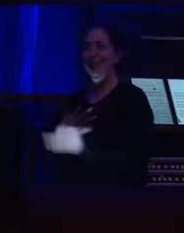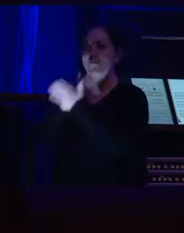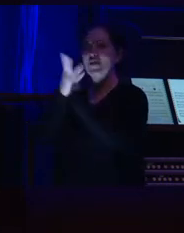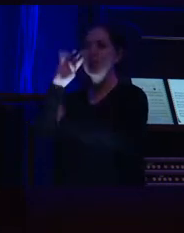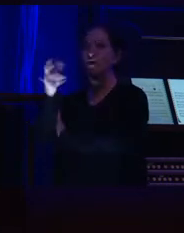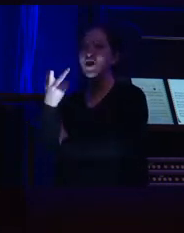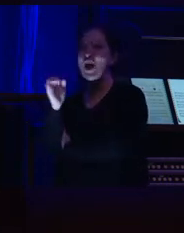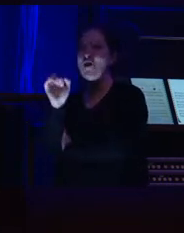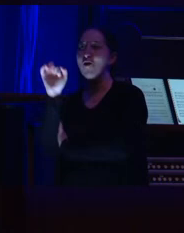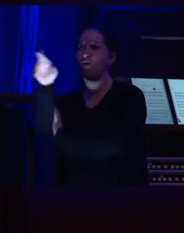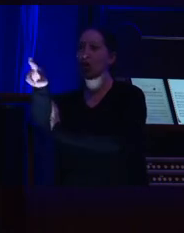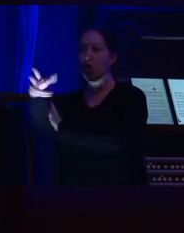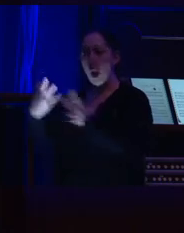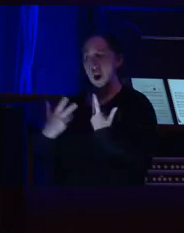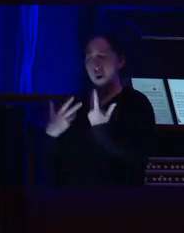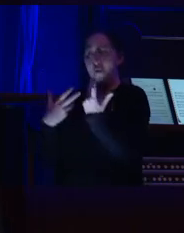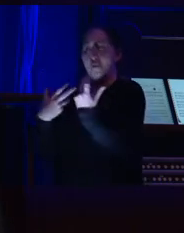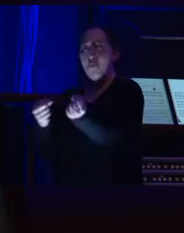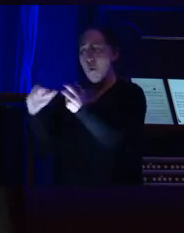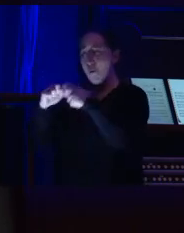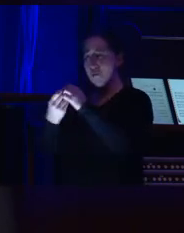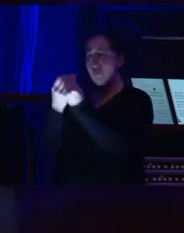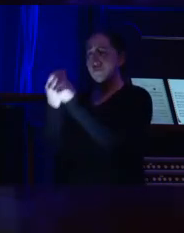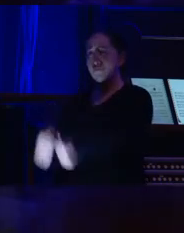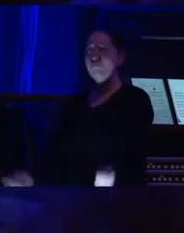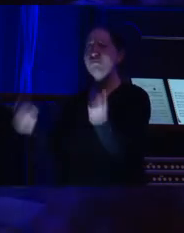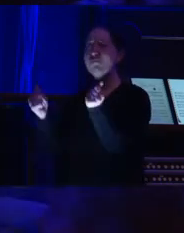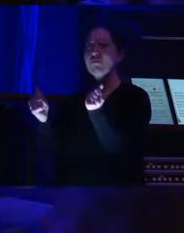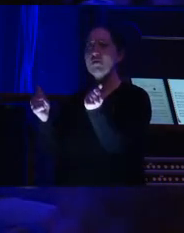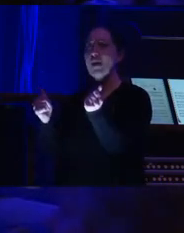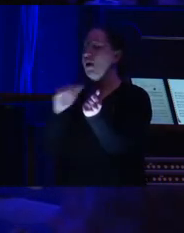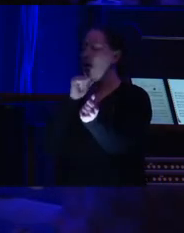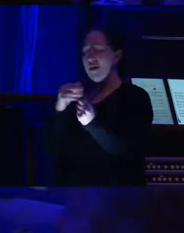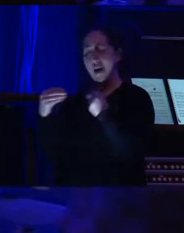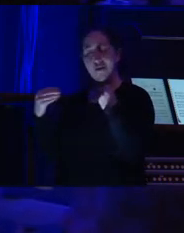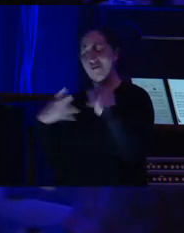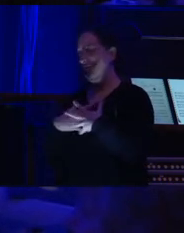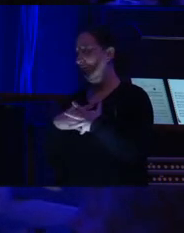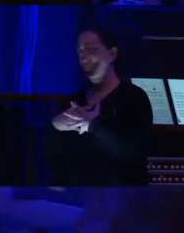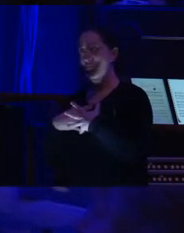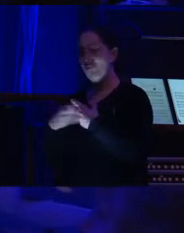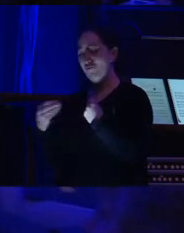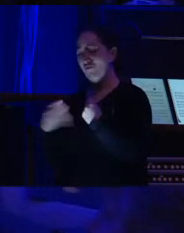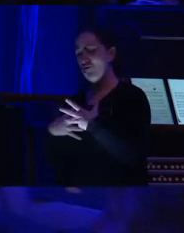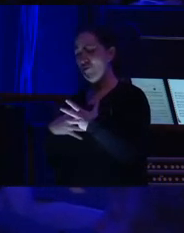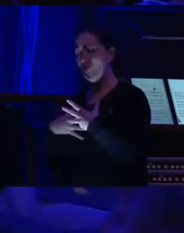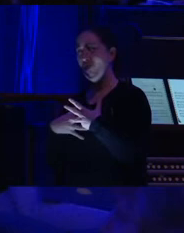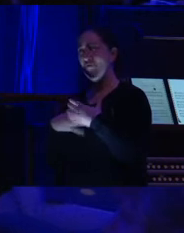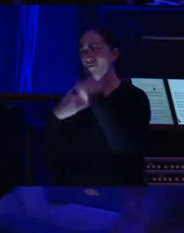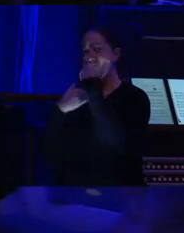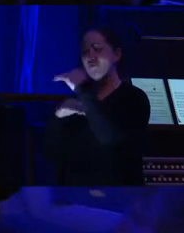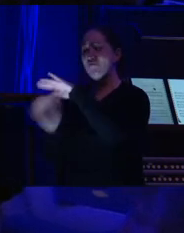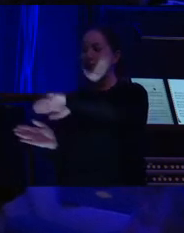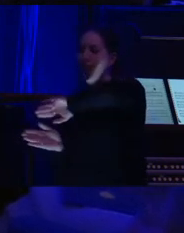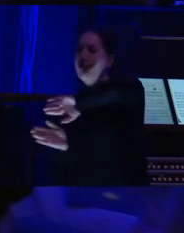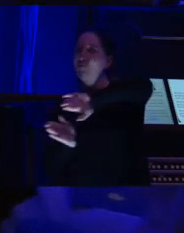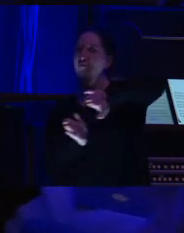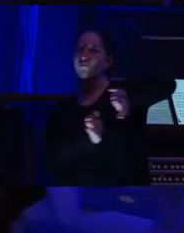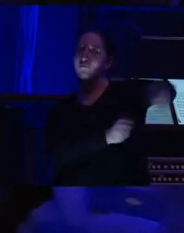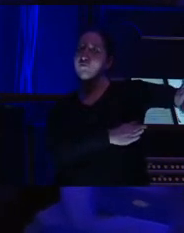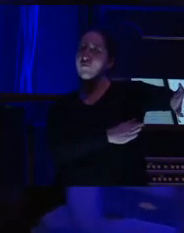Michiganders. Bold problem solvers who are not afraid to think outside of every box.